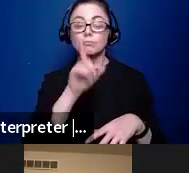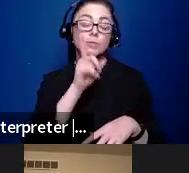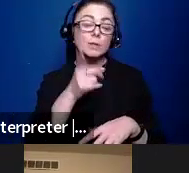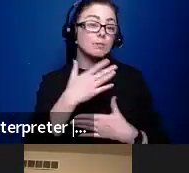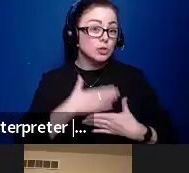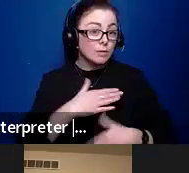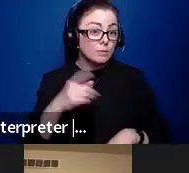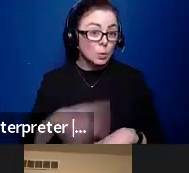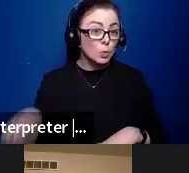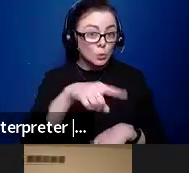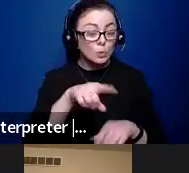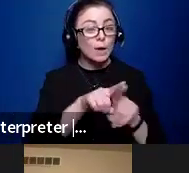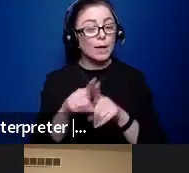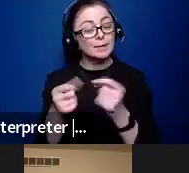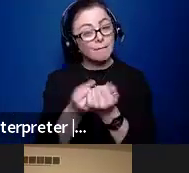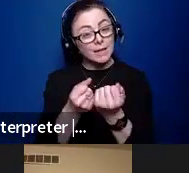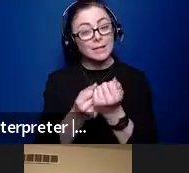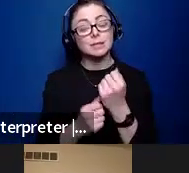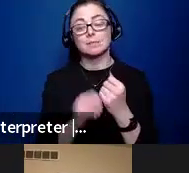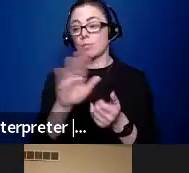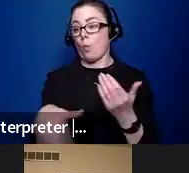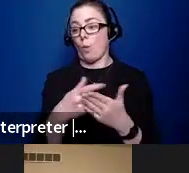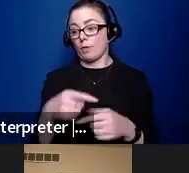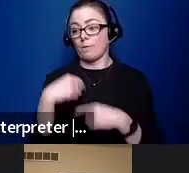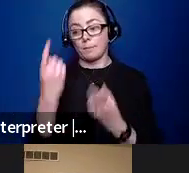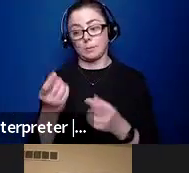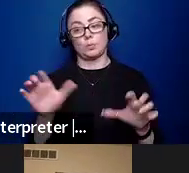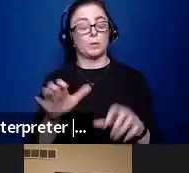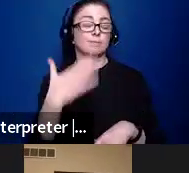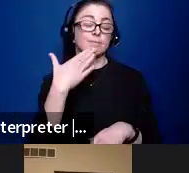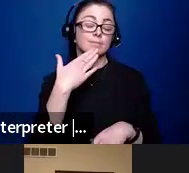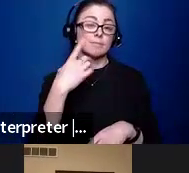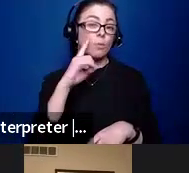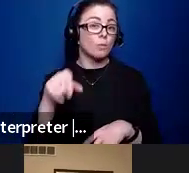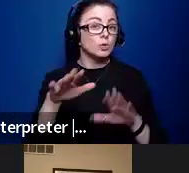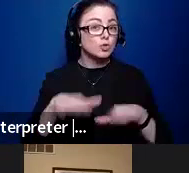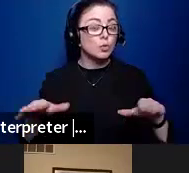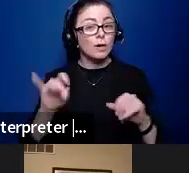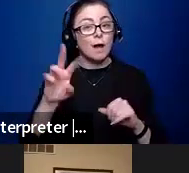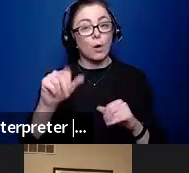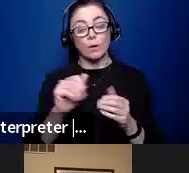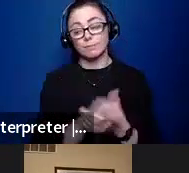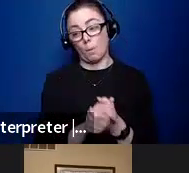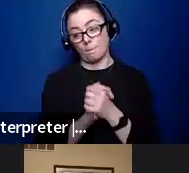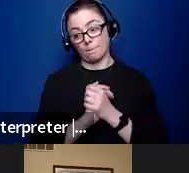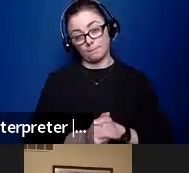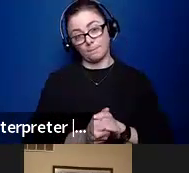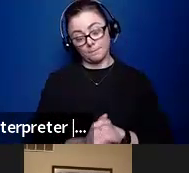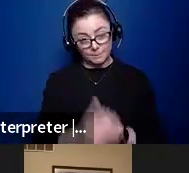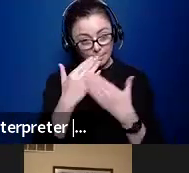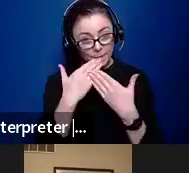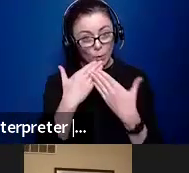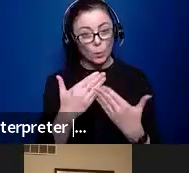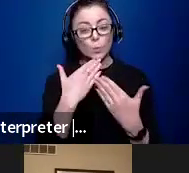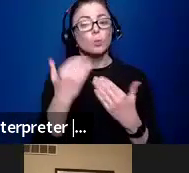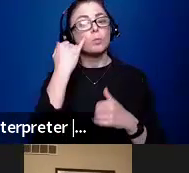you all as advocates and all that you're doing for children of Iowa. So thank you. And we,